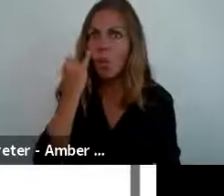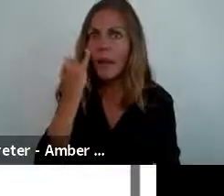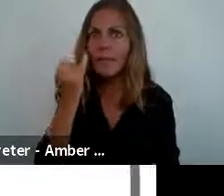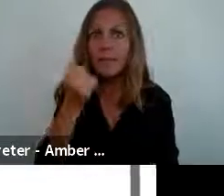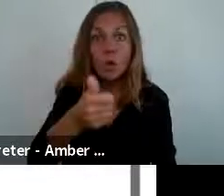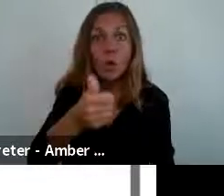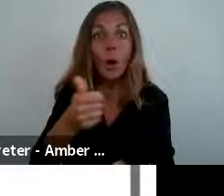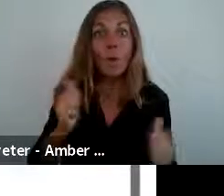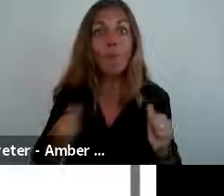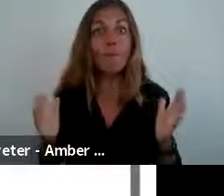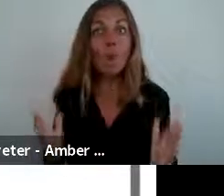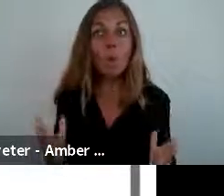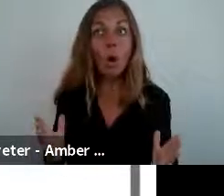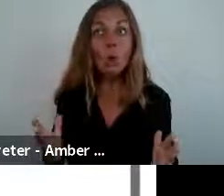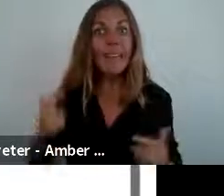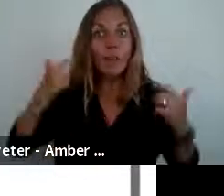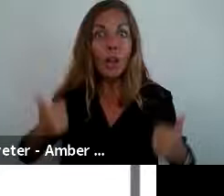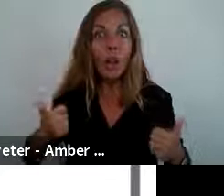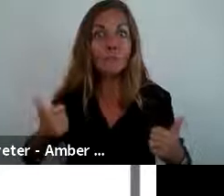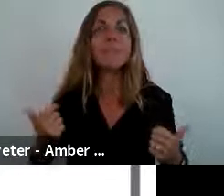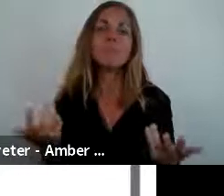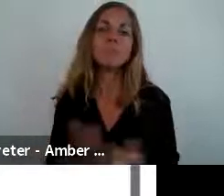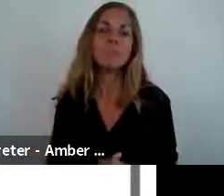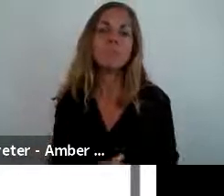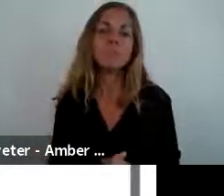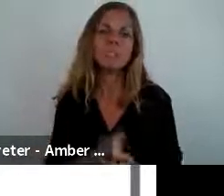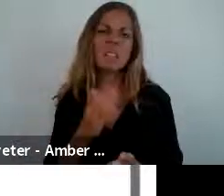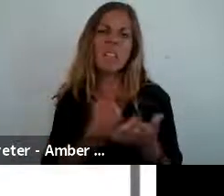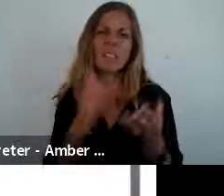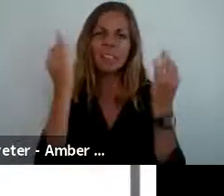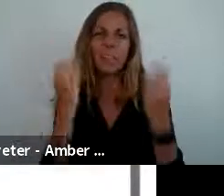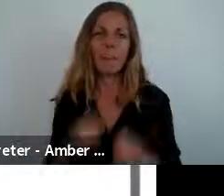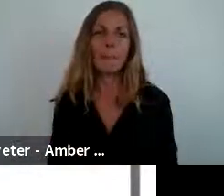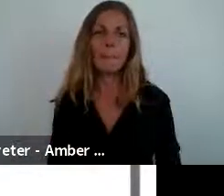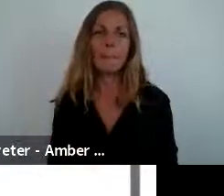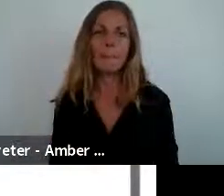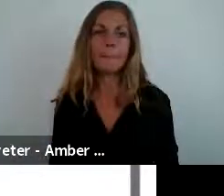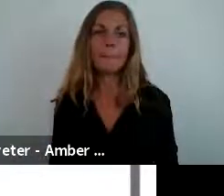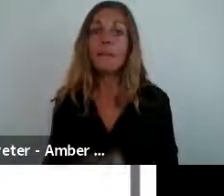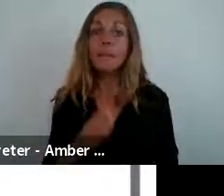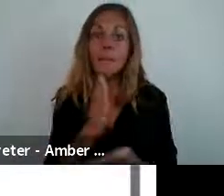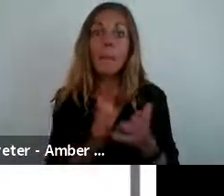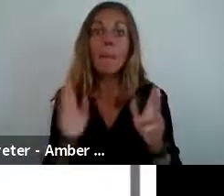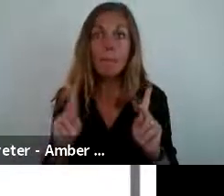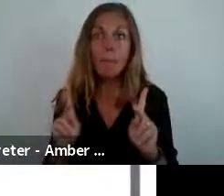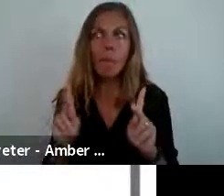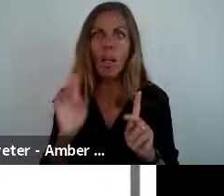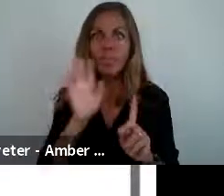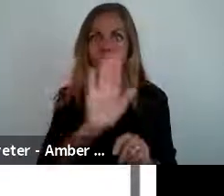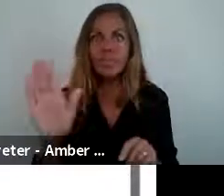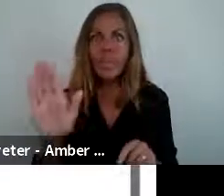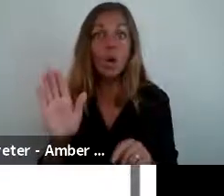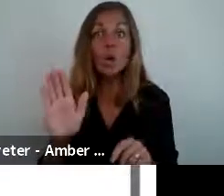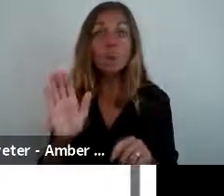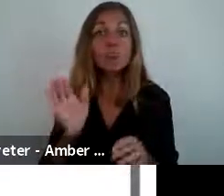hearing loss? So some things to think about. There are people that their job is to do theater